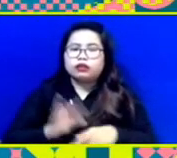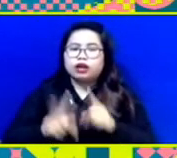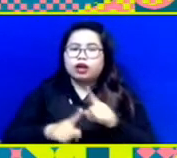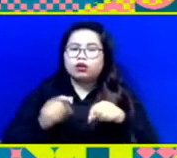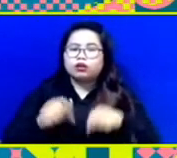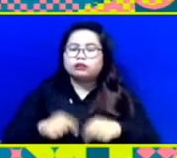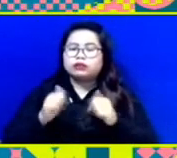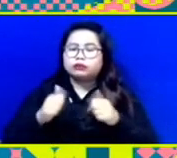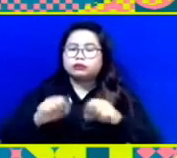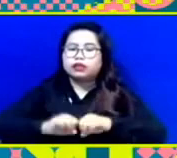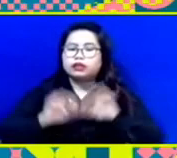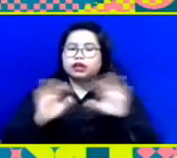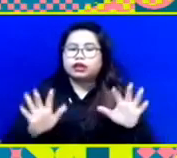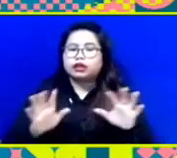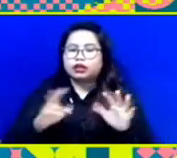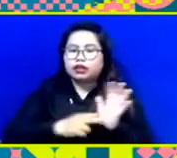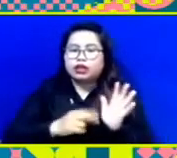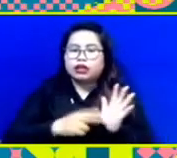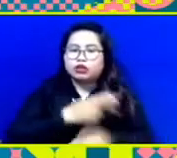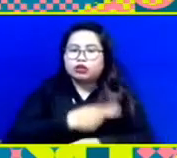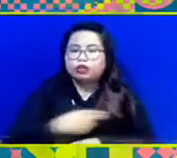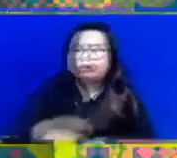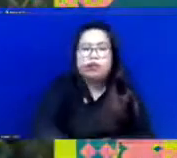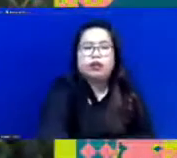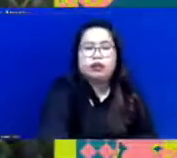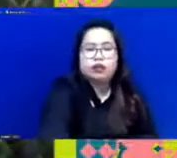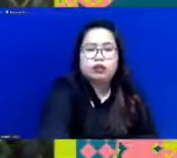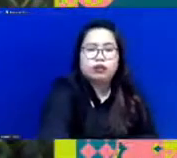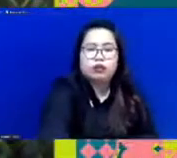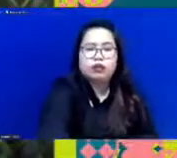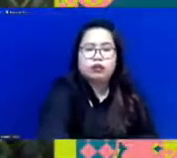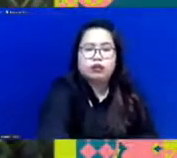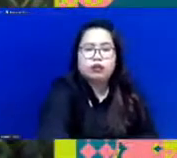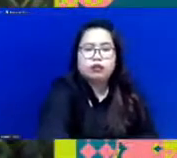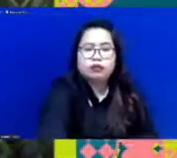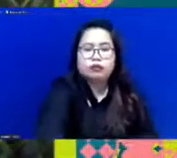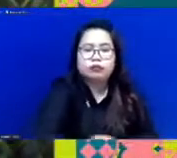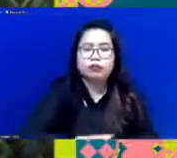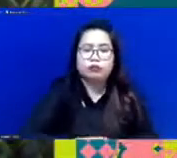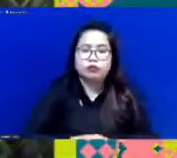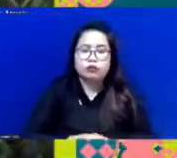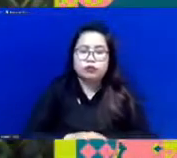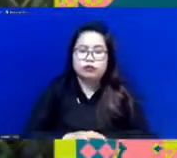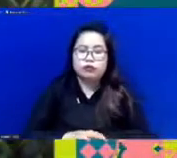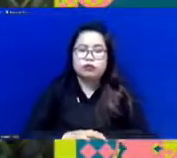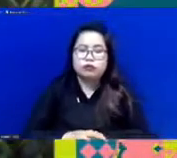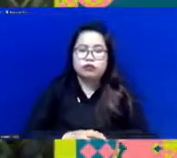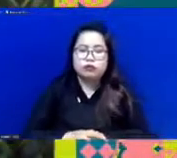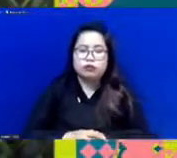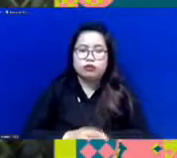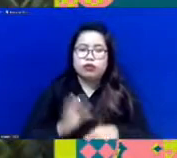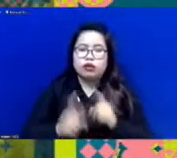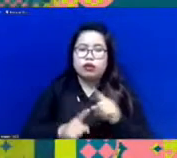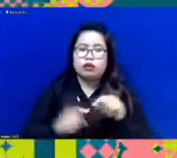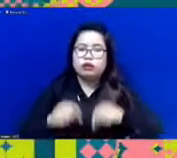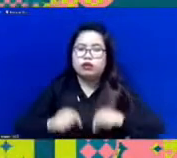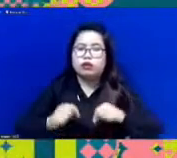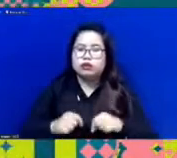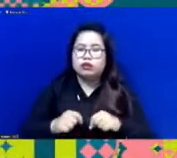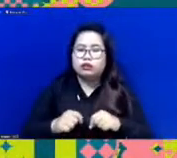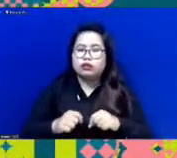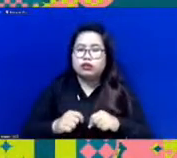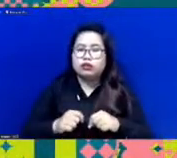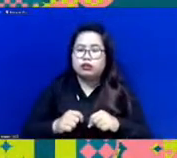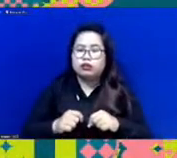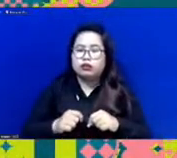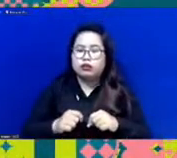And the reason for that, it's almost the tagline of the G20. As you come into the country right now, you see this